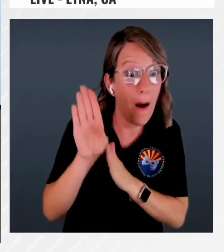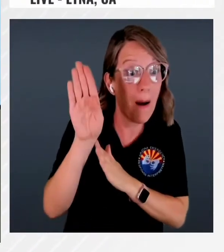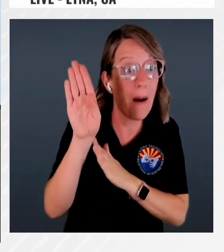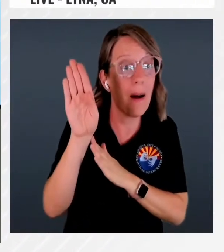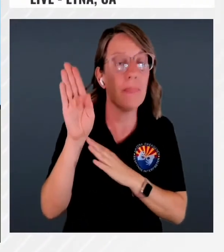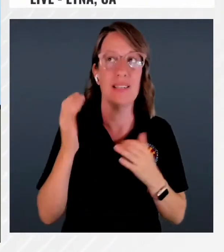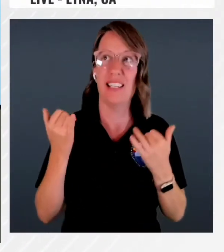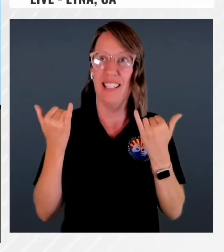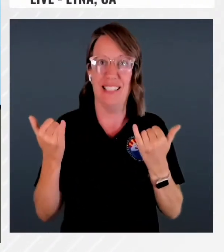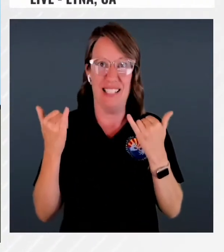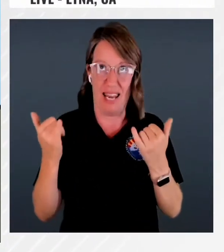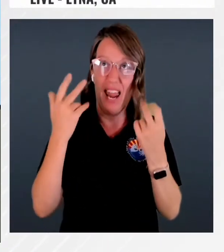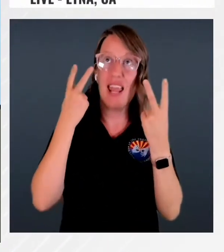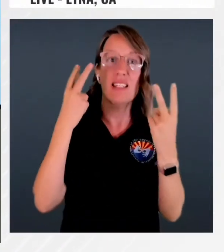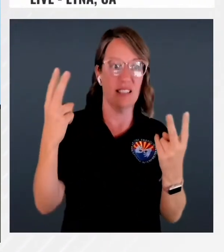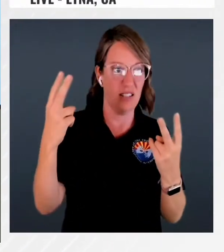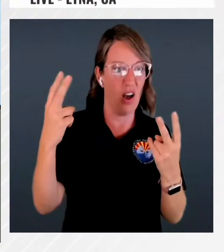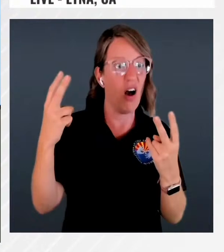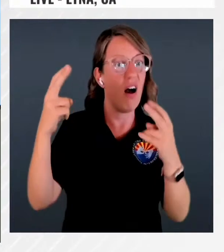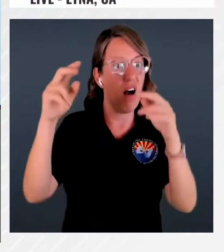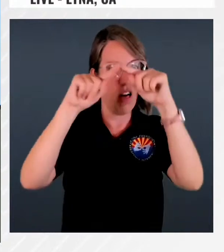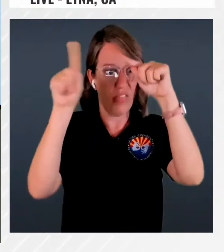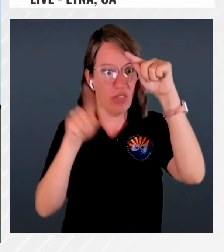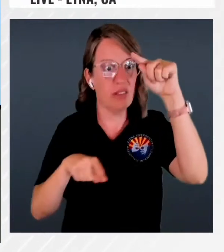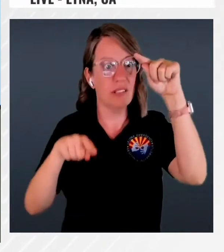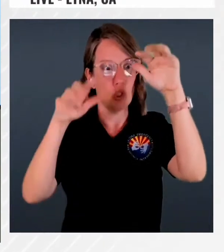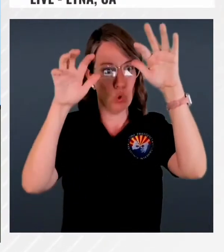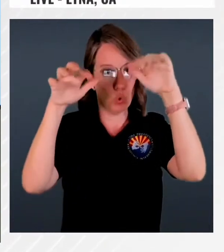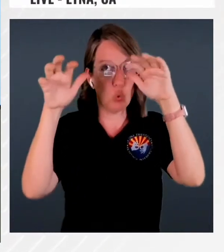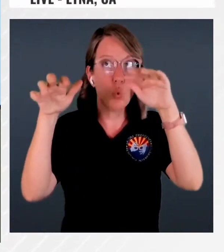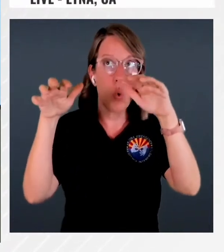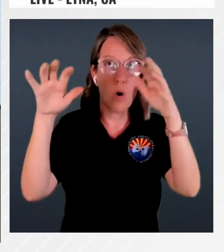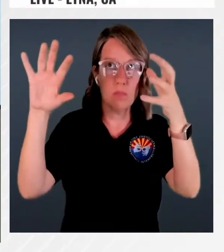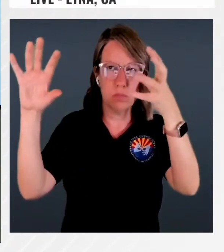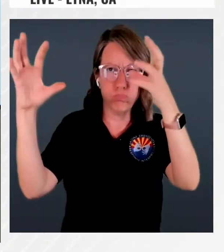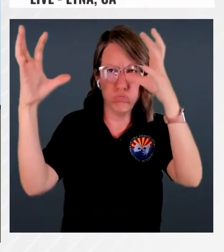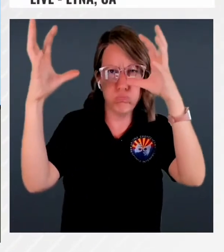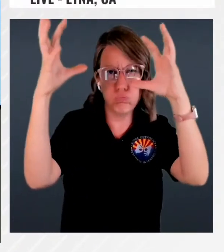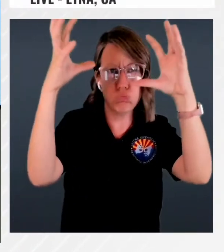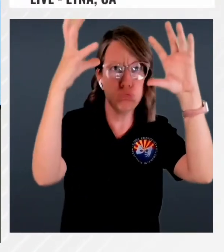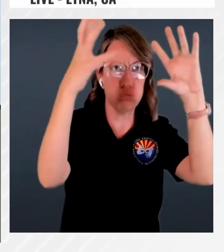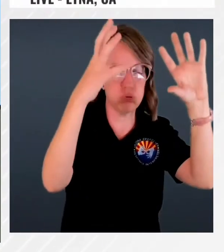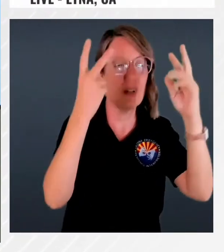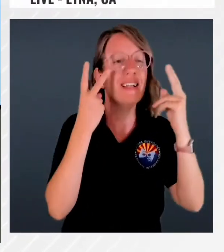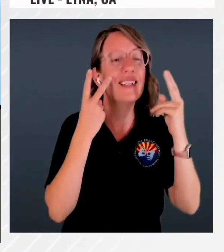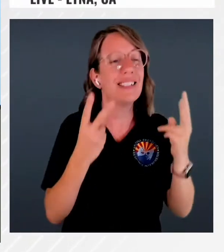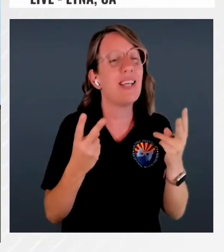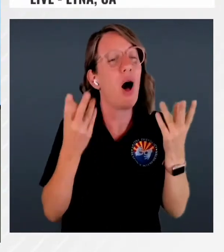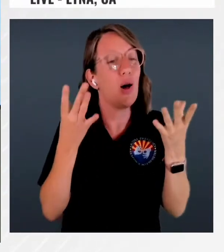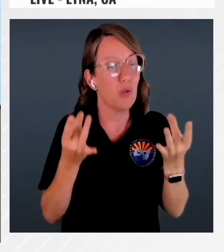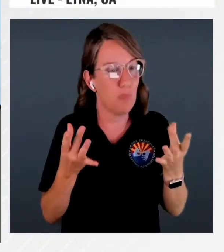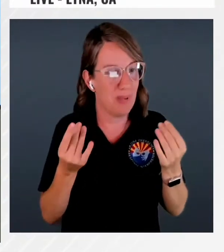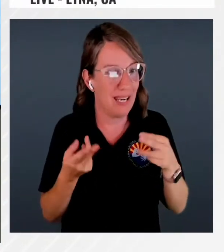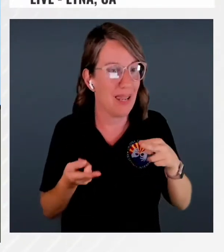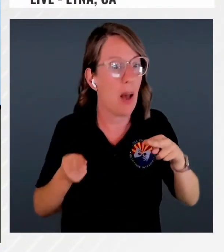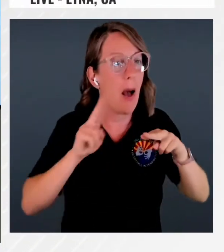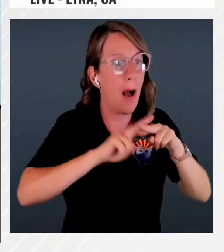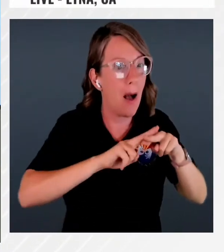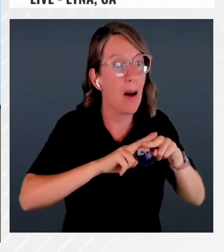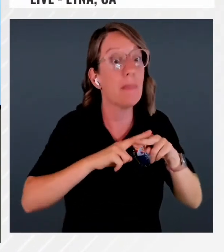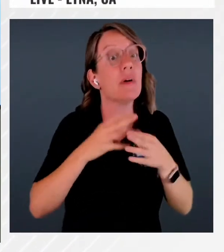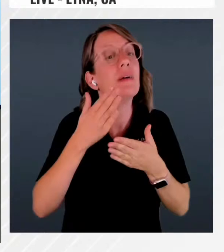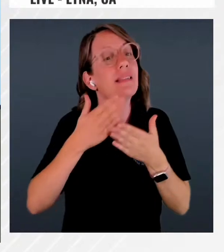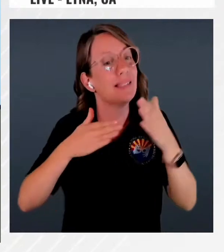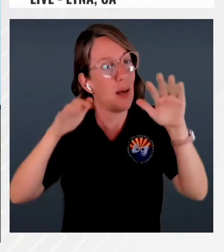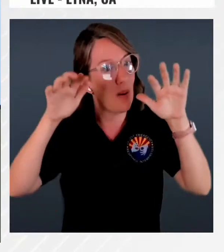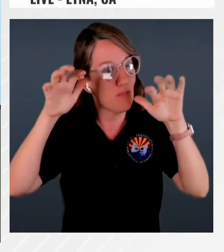this afternoon. We saw not only some increasing humidities, but quite a bit of precipitation as well. And so the combination of